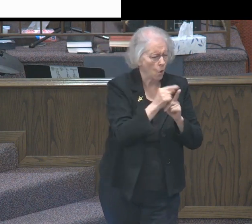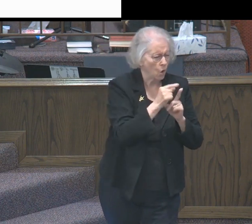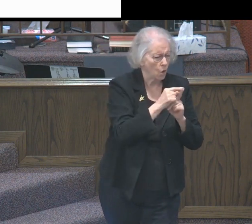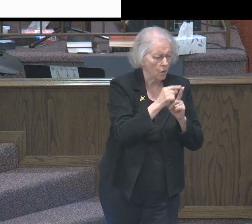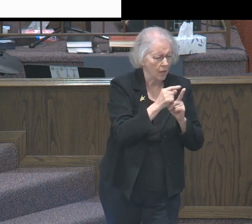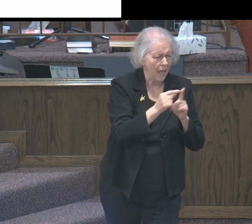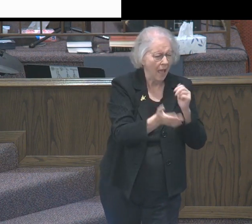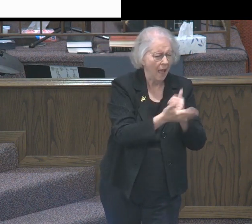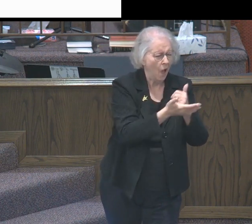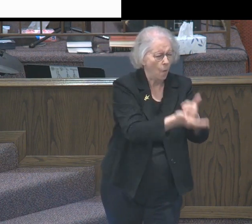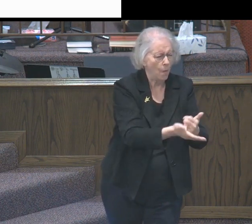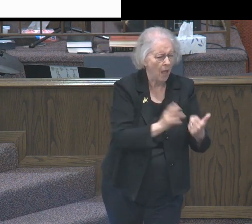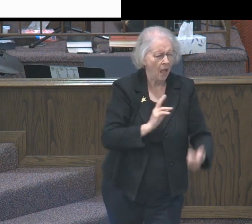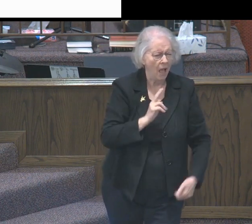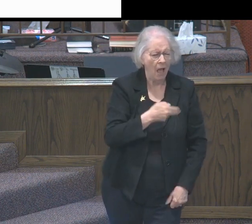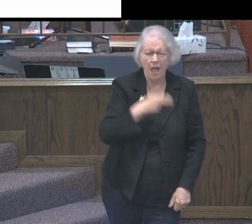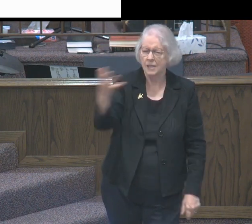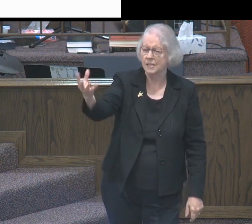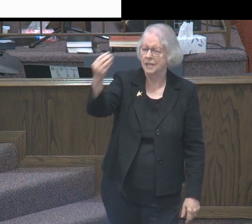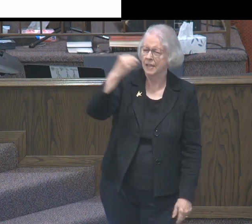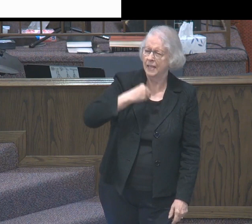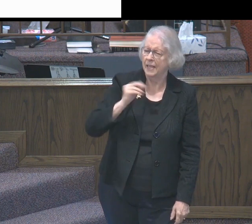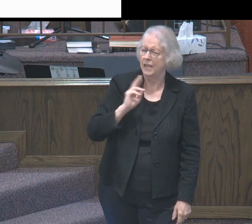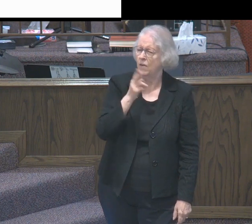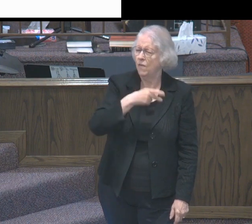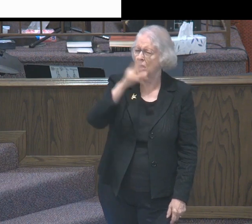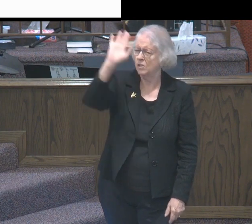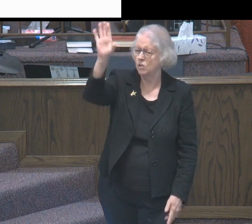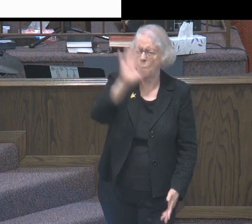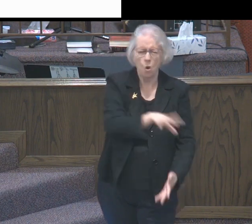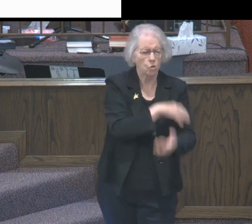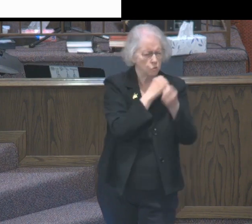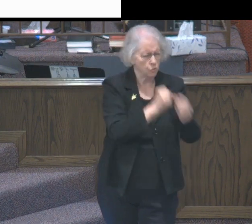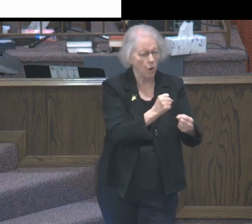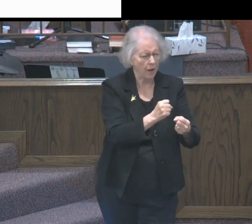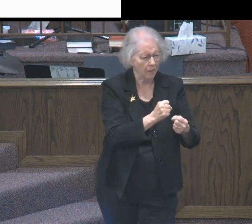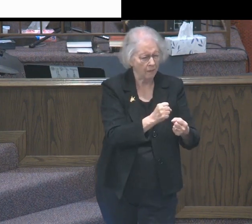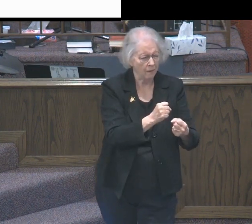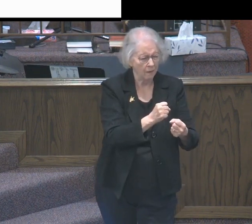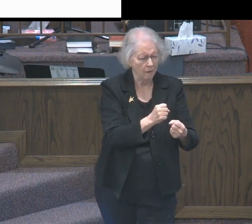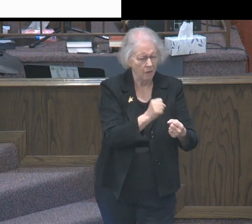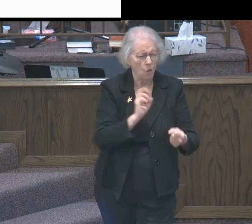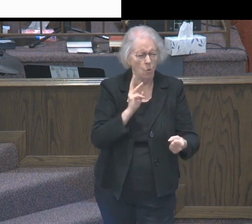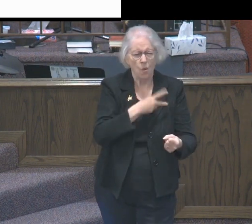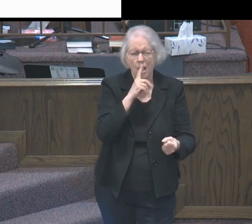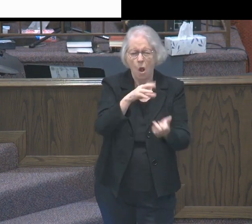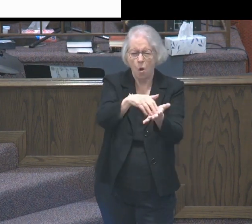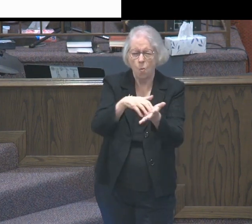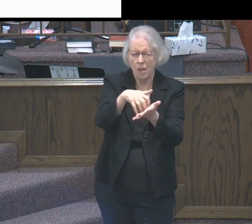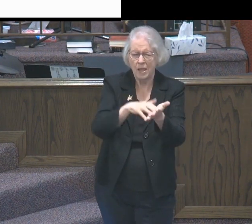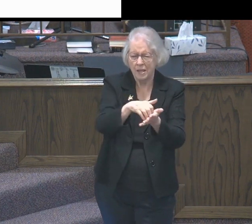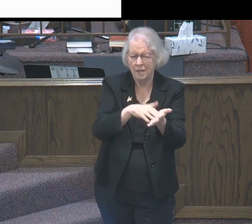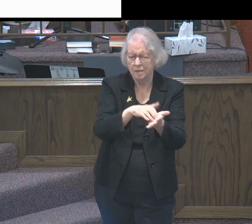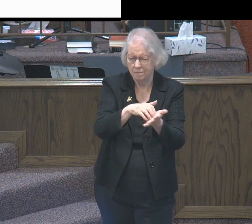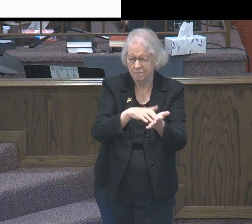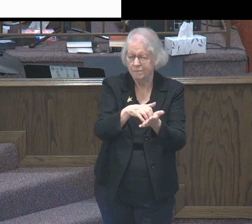that these people know that I'm not making light of your promise of a reward in heaven. But God, so many times we do